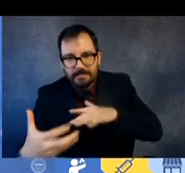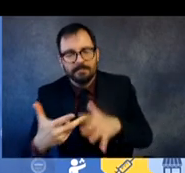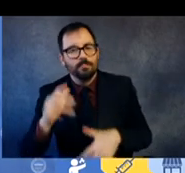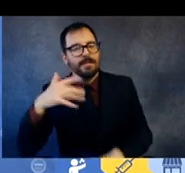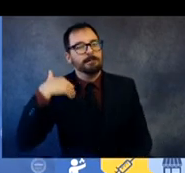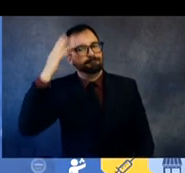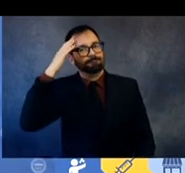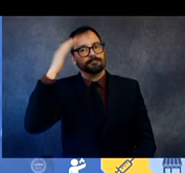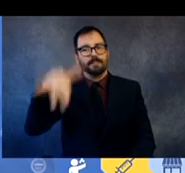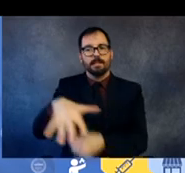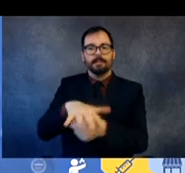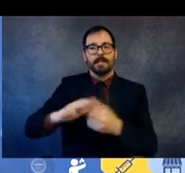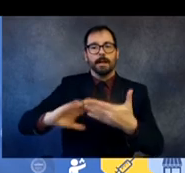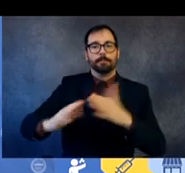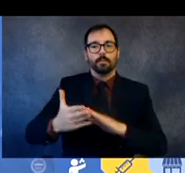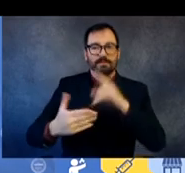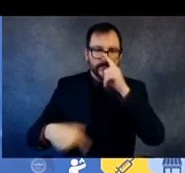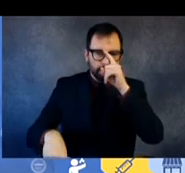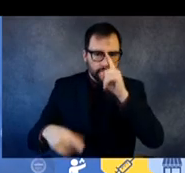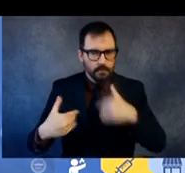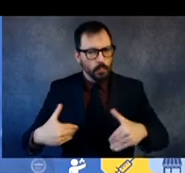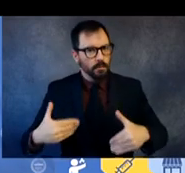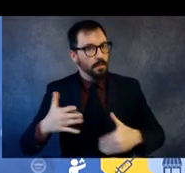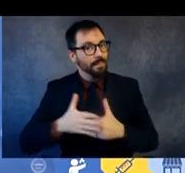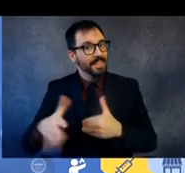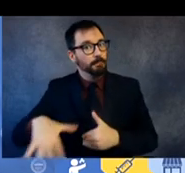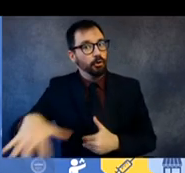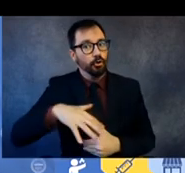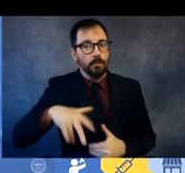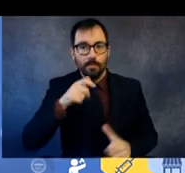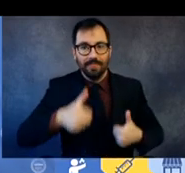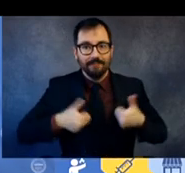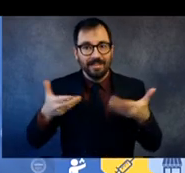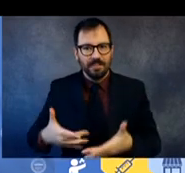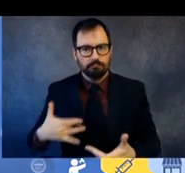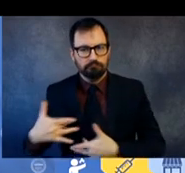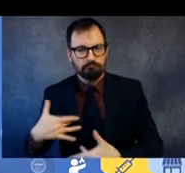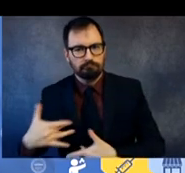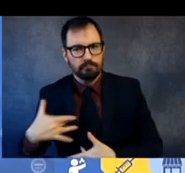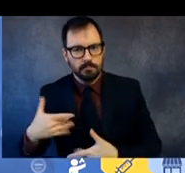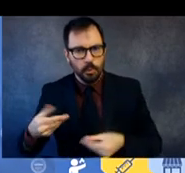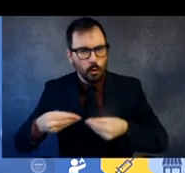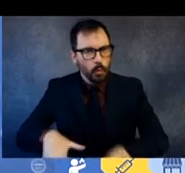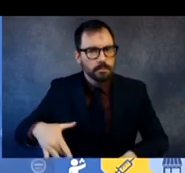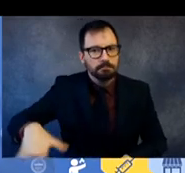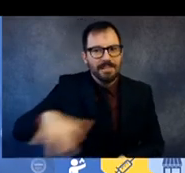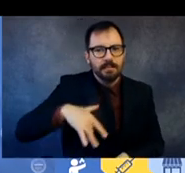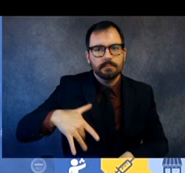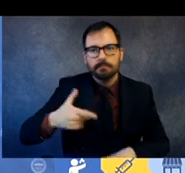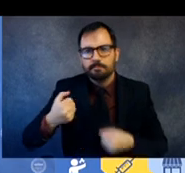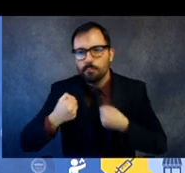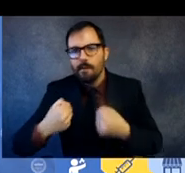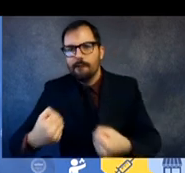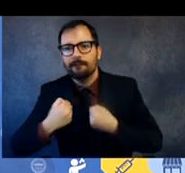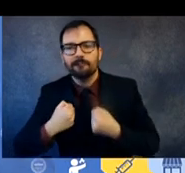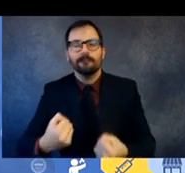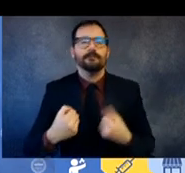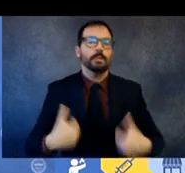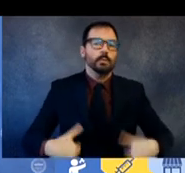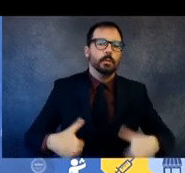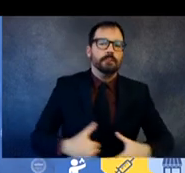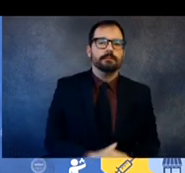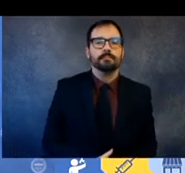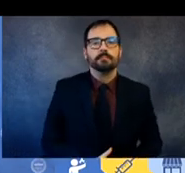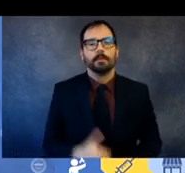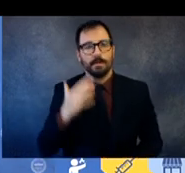losing all those spaces, and we don't want them to lose them too early. So the north end is a little different because it's all of Hanover Street, or most spaces of Hanover Street. So